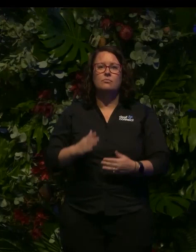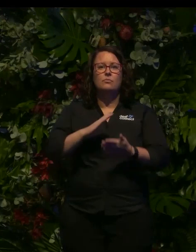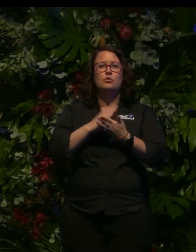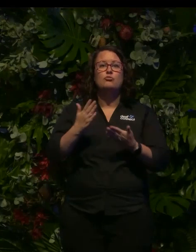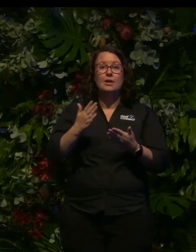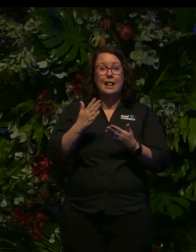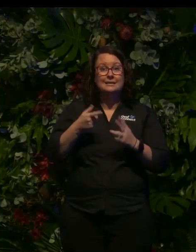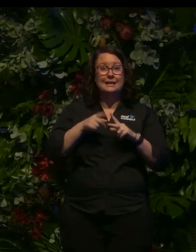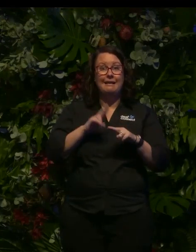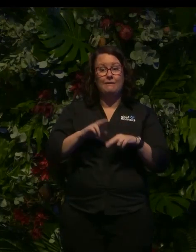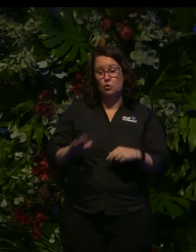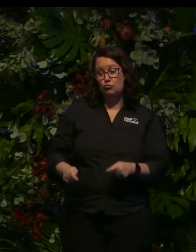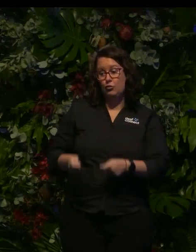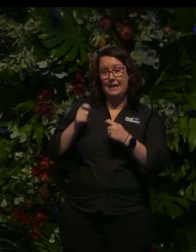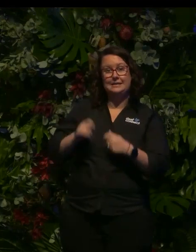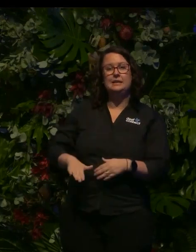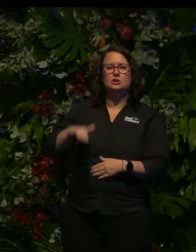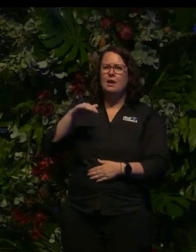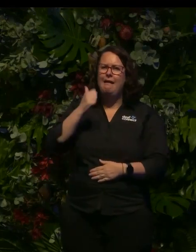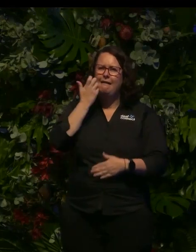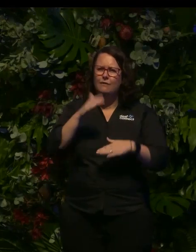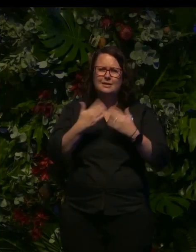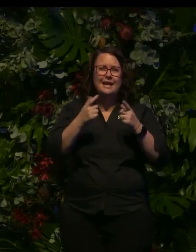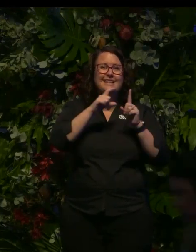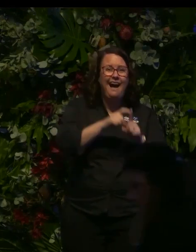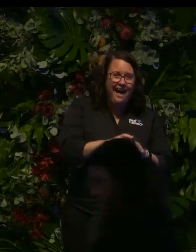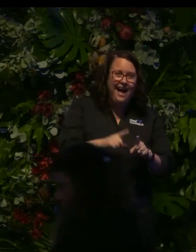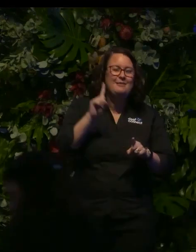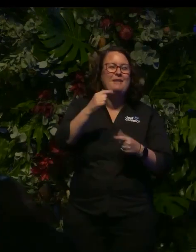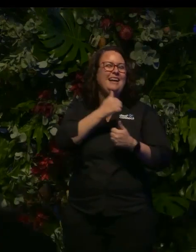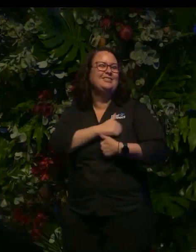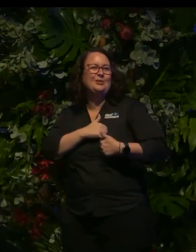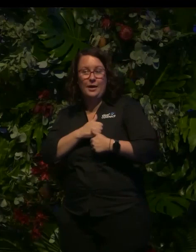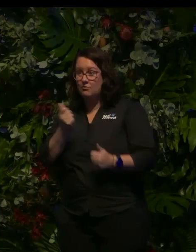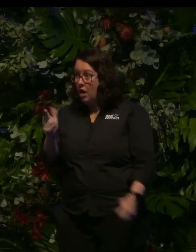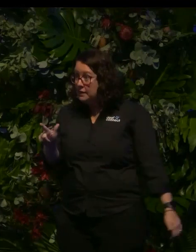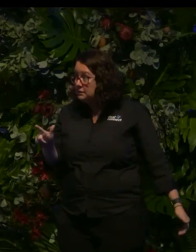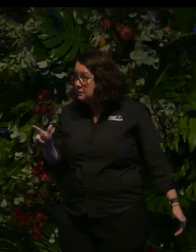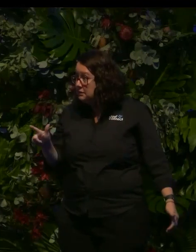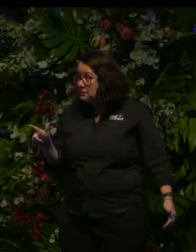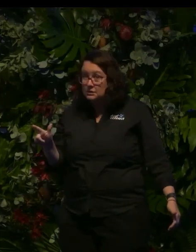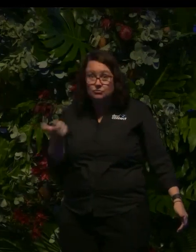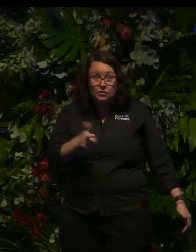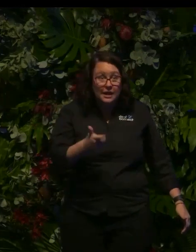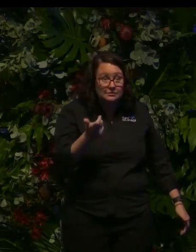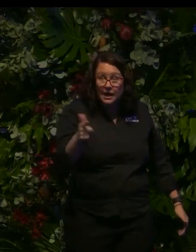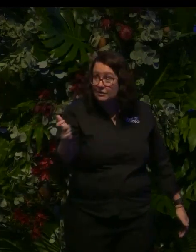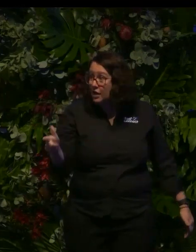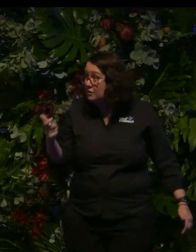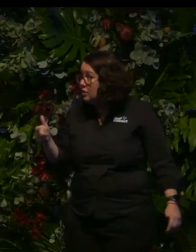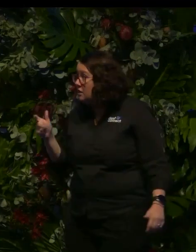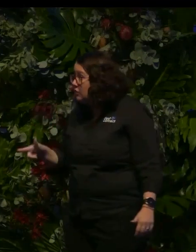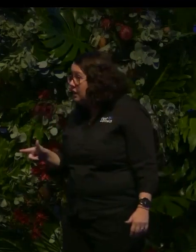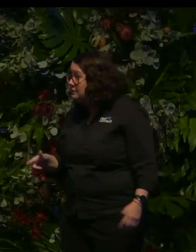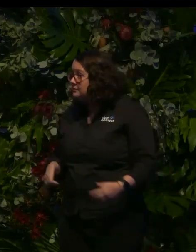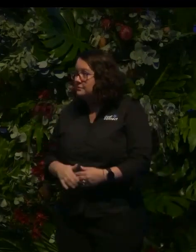when you're raising a child, every day is a struggle as well as a joy, isn't it? Very much. Very